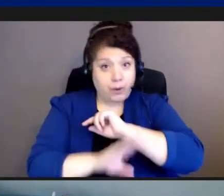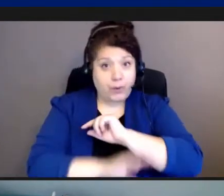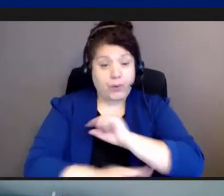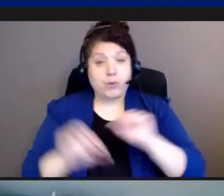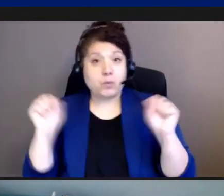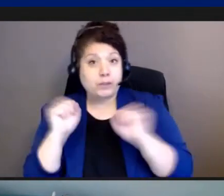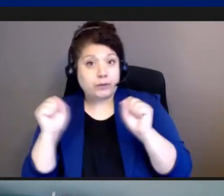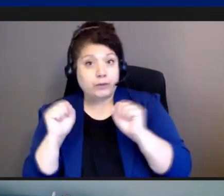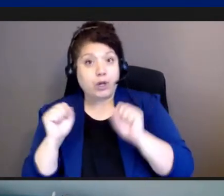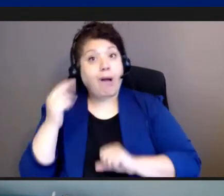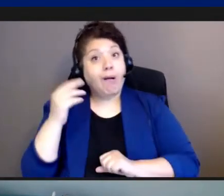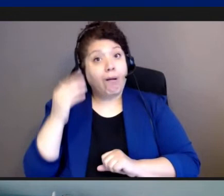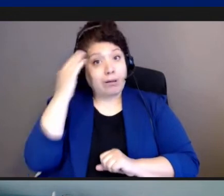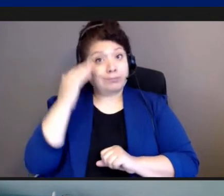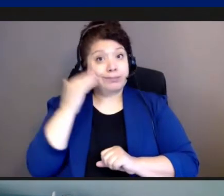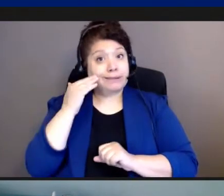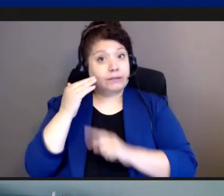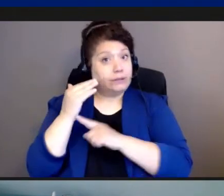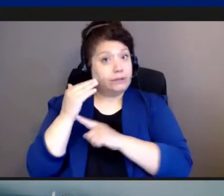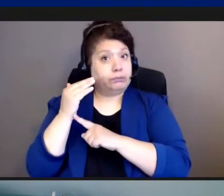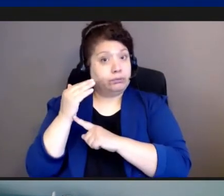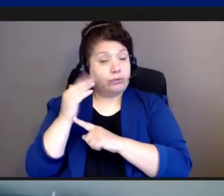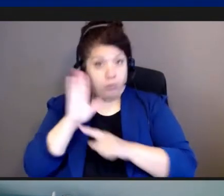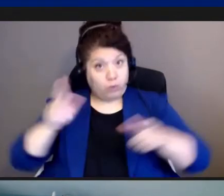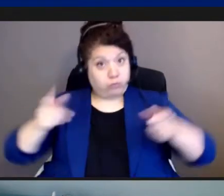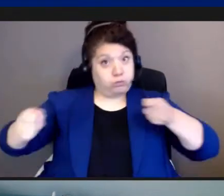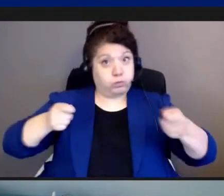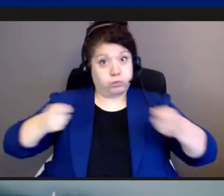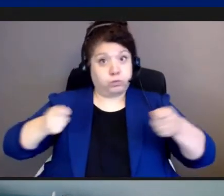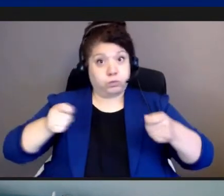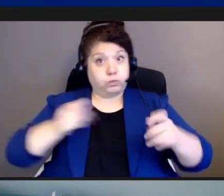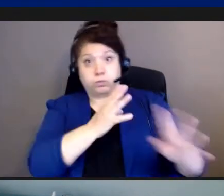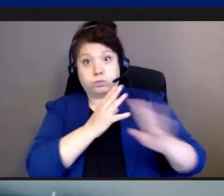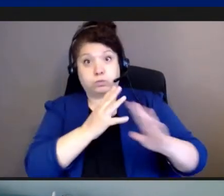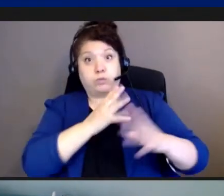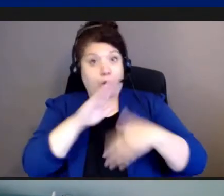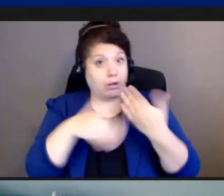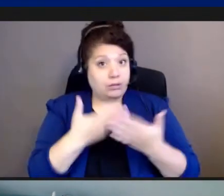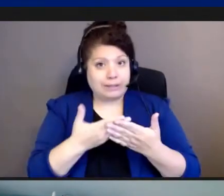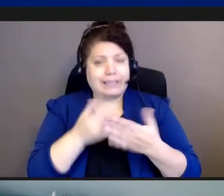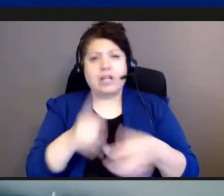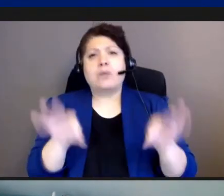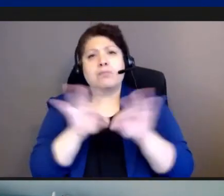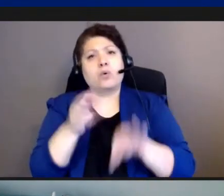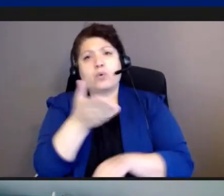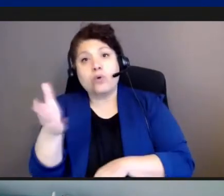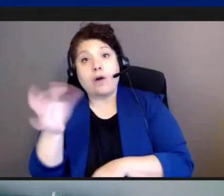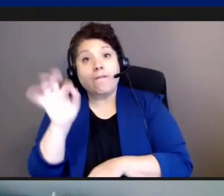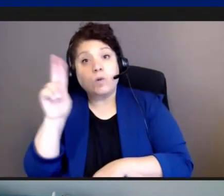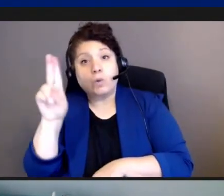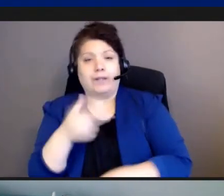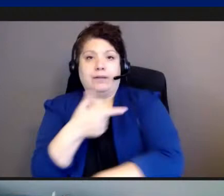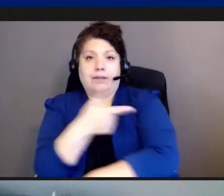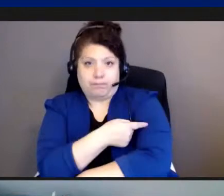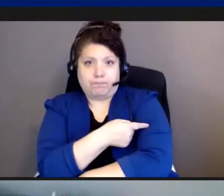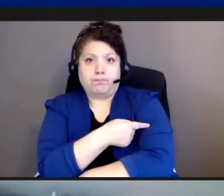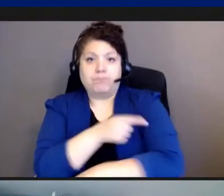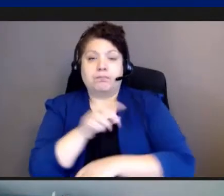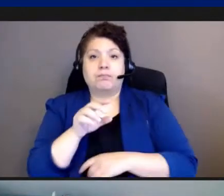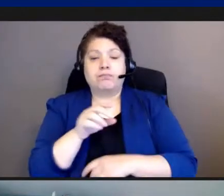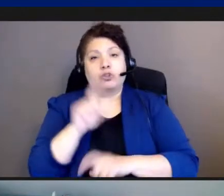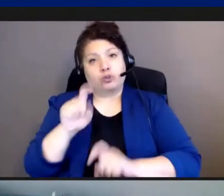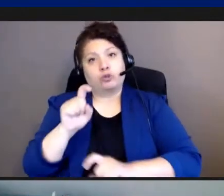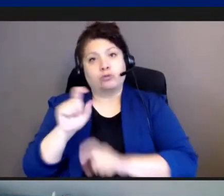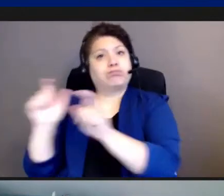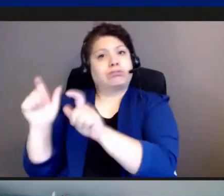have as much of the community immunized as possible. Influenza immunization of the population is essential this year. Every year it